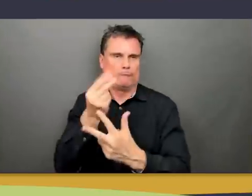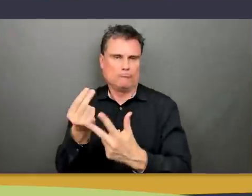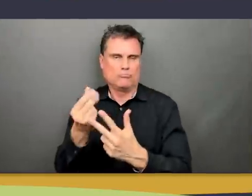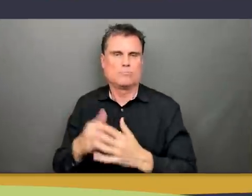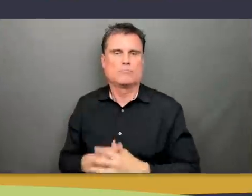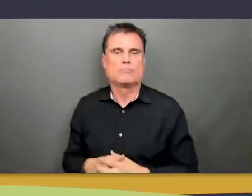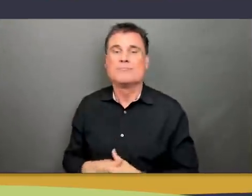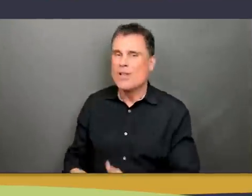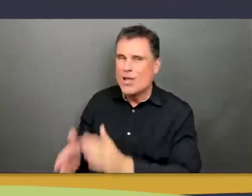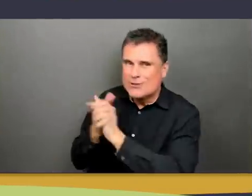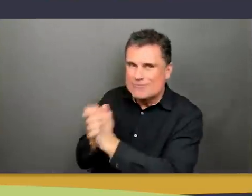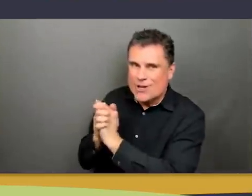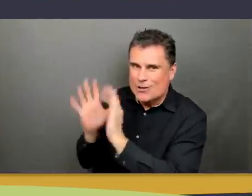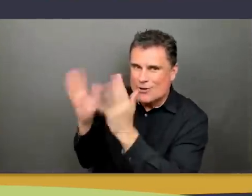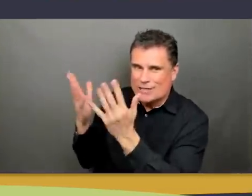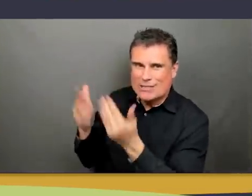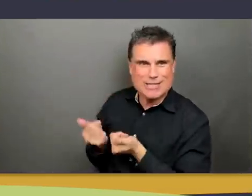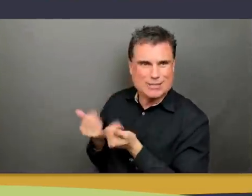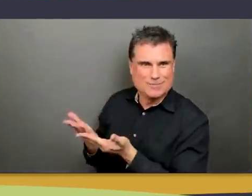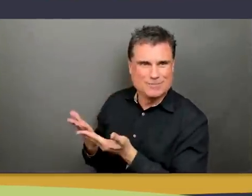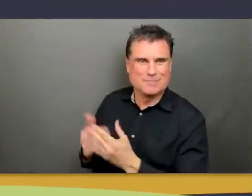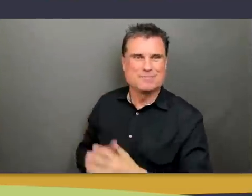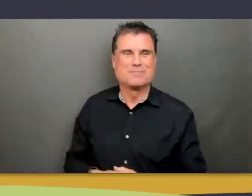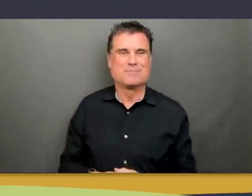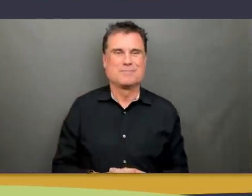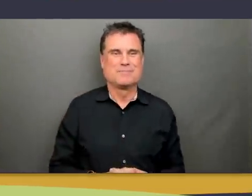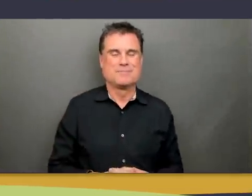sector. Hello, thank you.